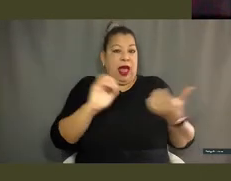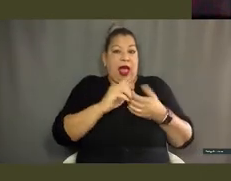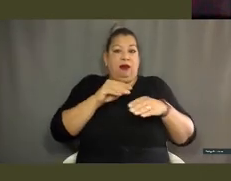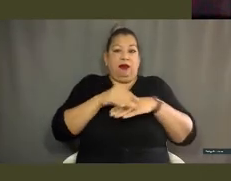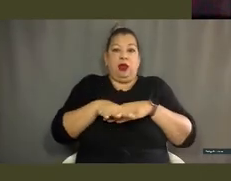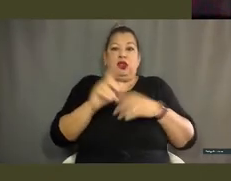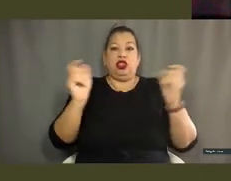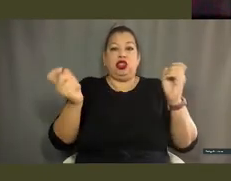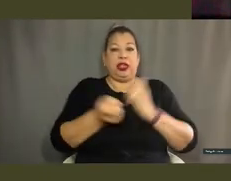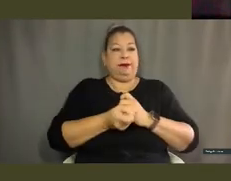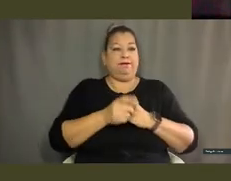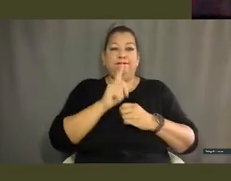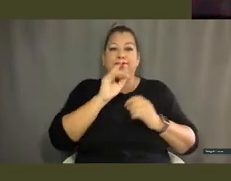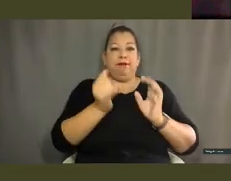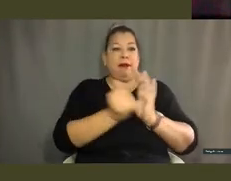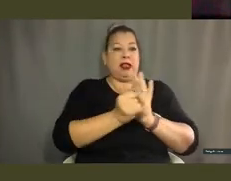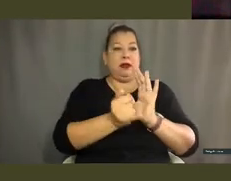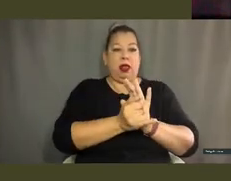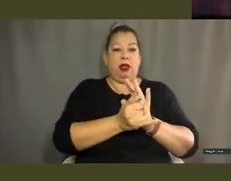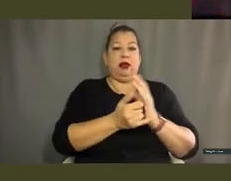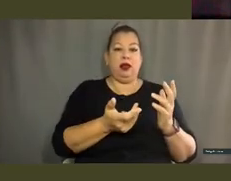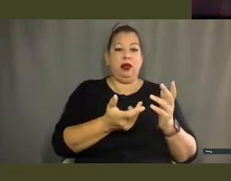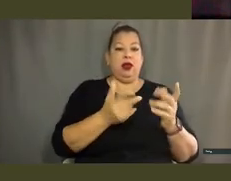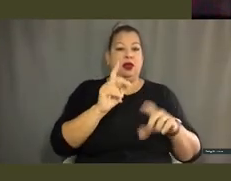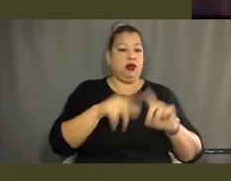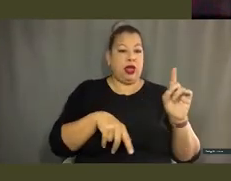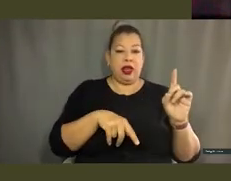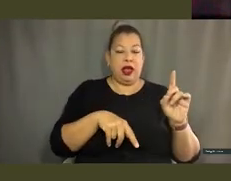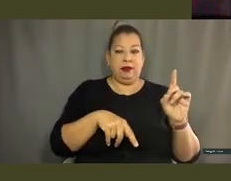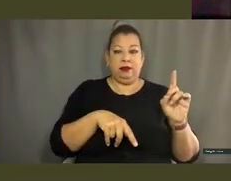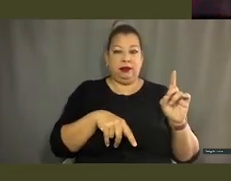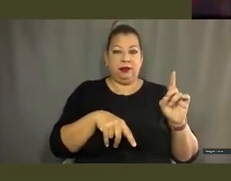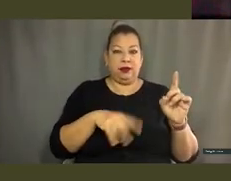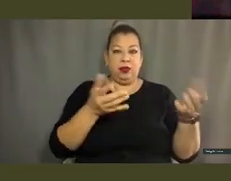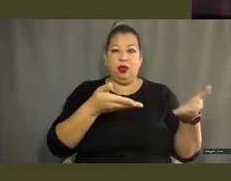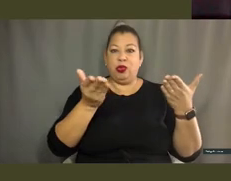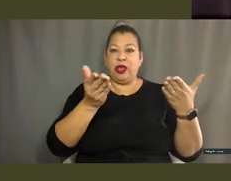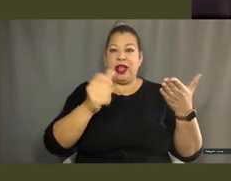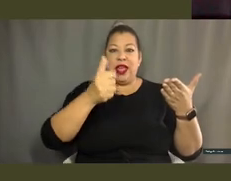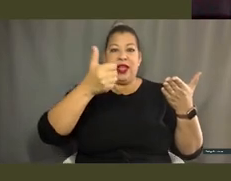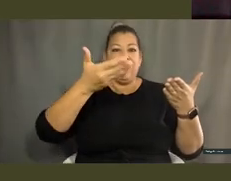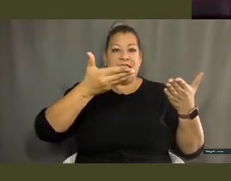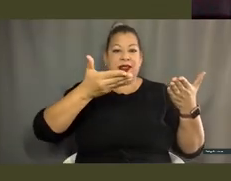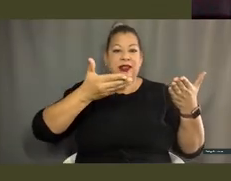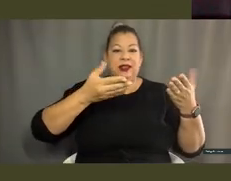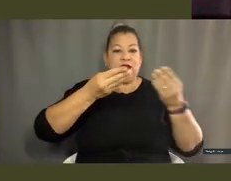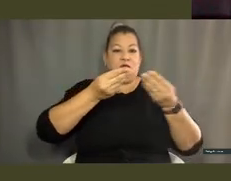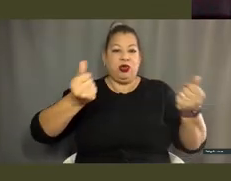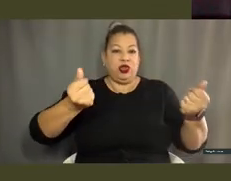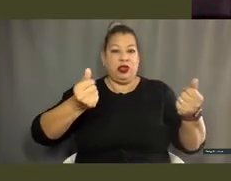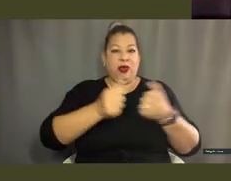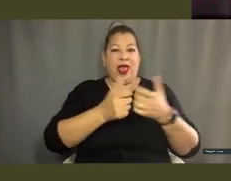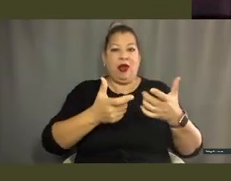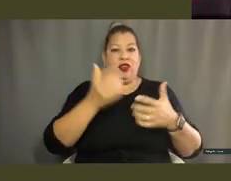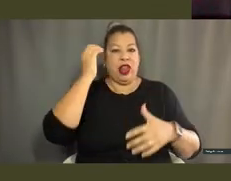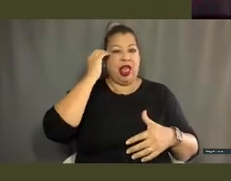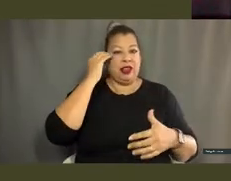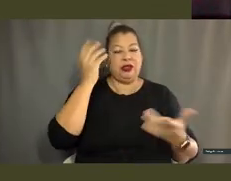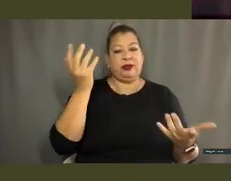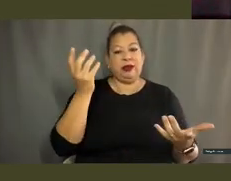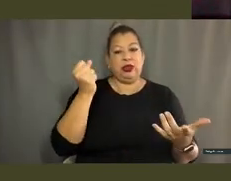can provide solution, and there is no way you can bring any solution. So after my graduation,